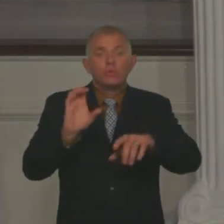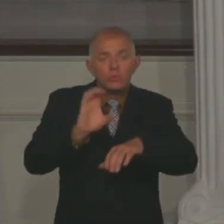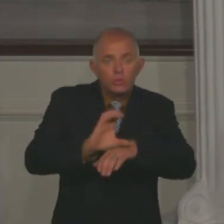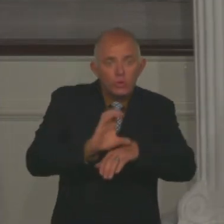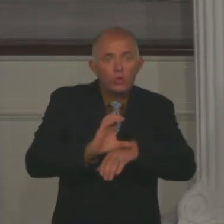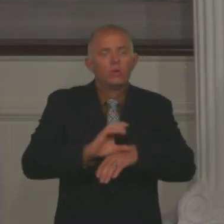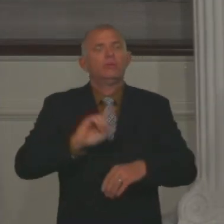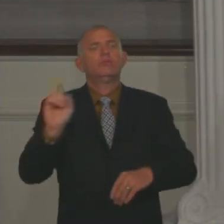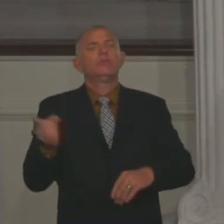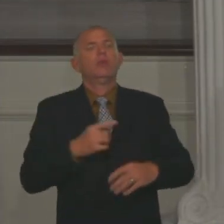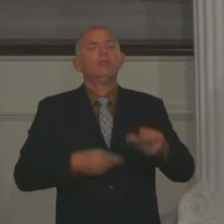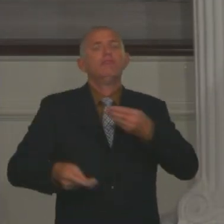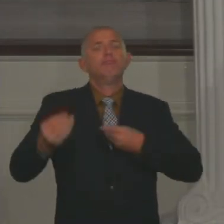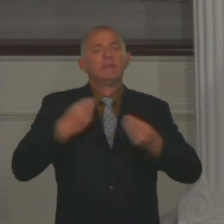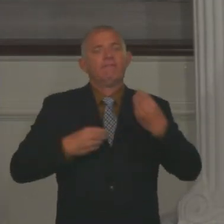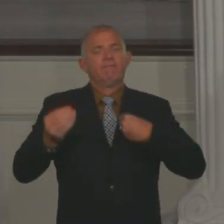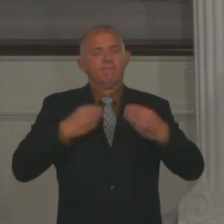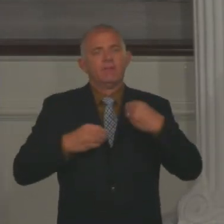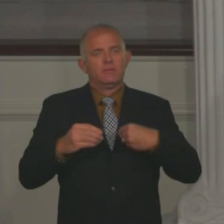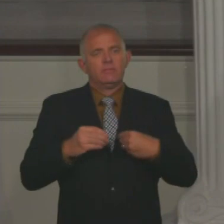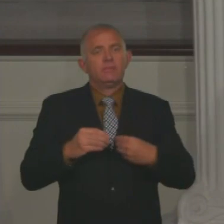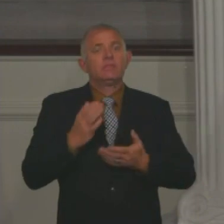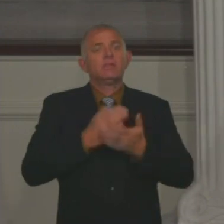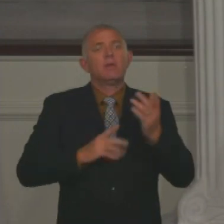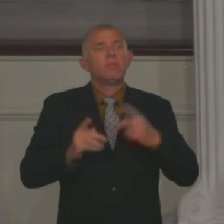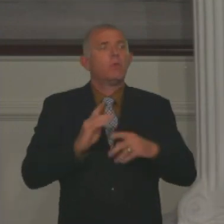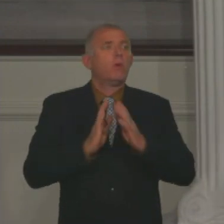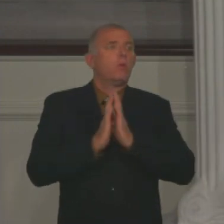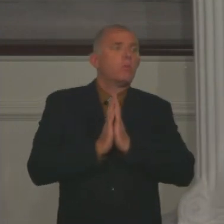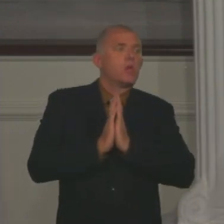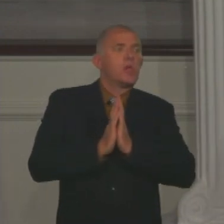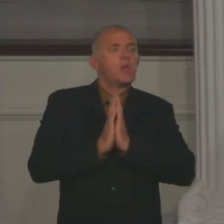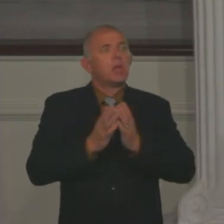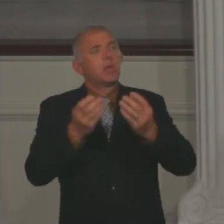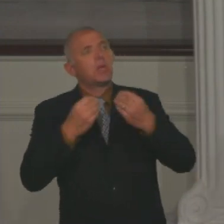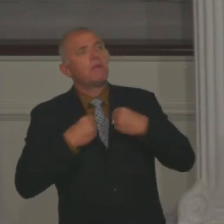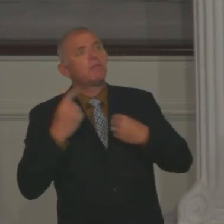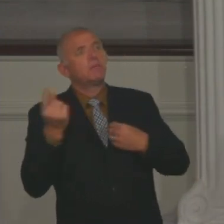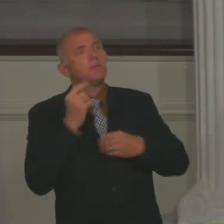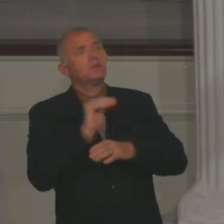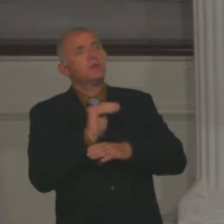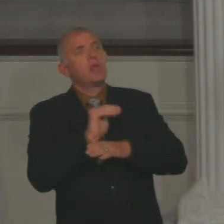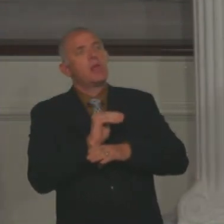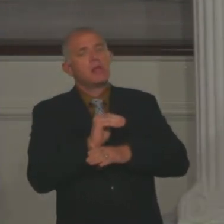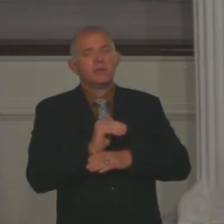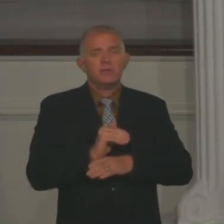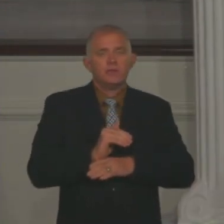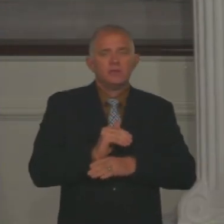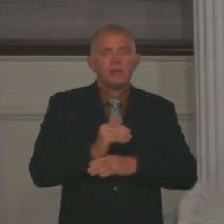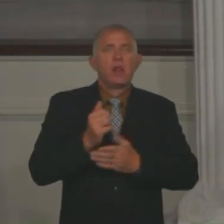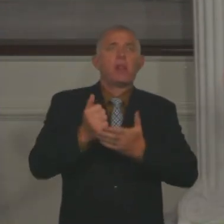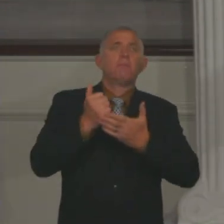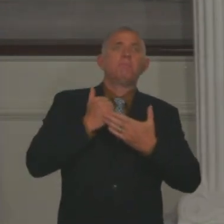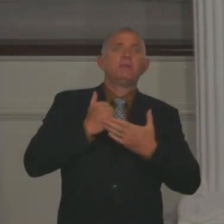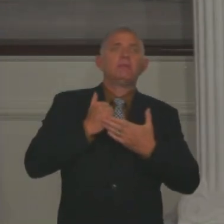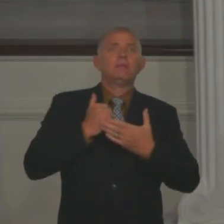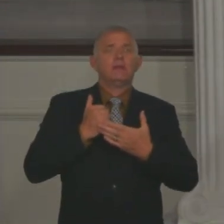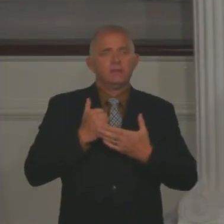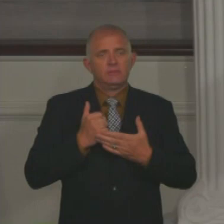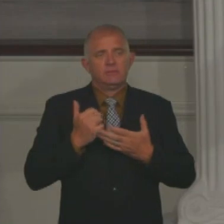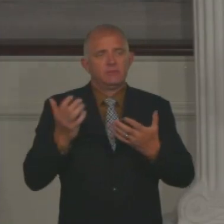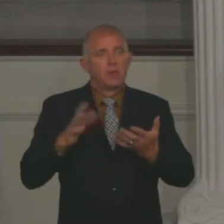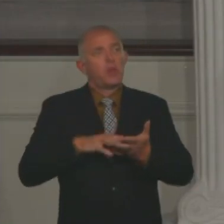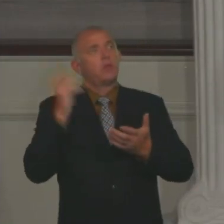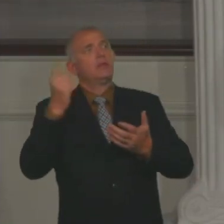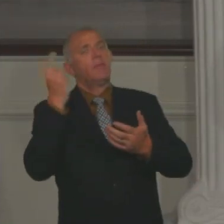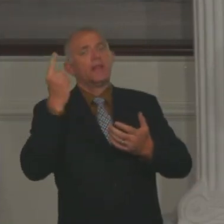something. Sometimes I hear young people pray, Lord, give me something tonight in the service. Get me, help us all learn something.